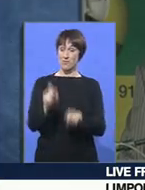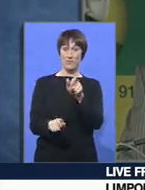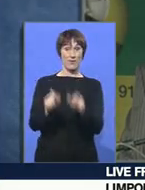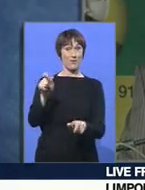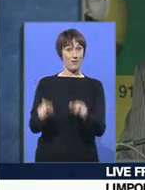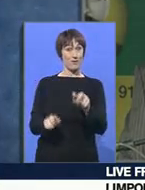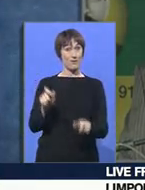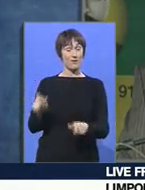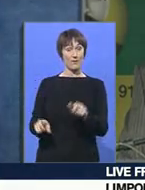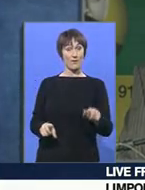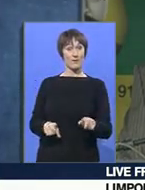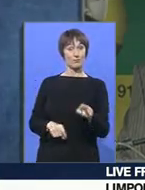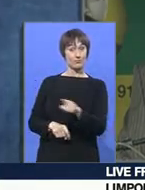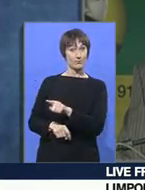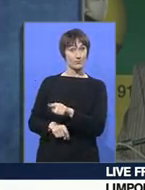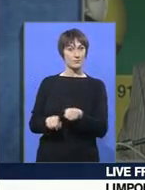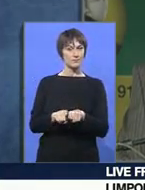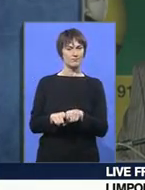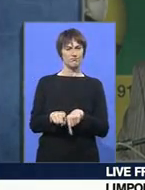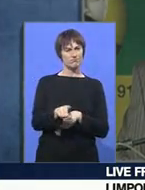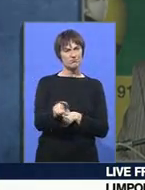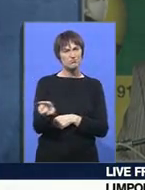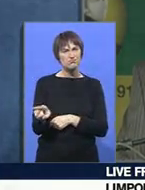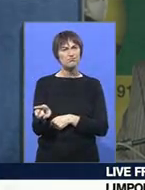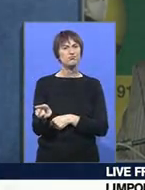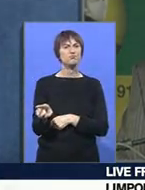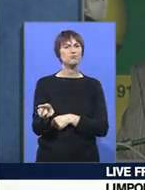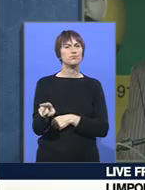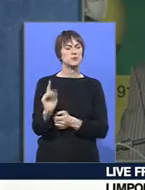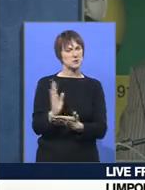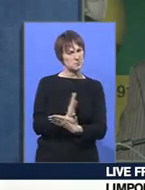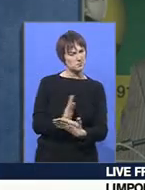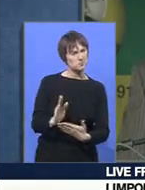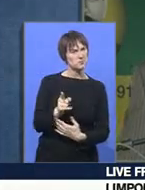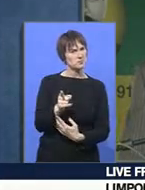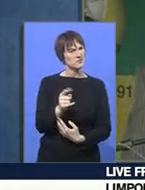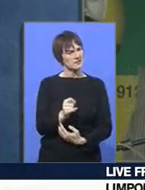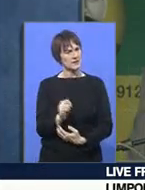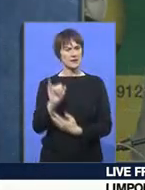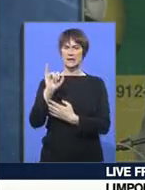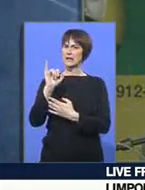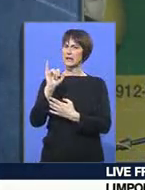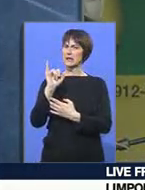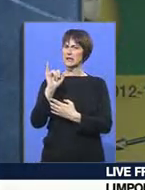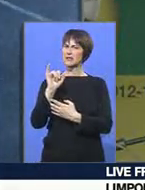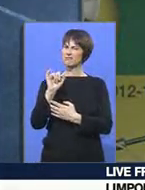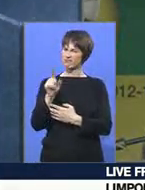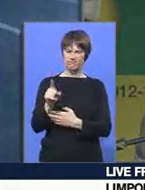who were and who are still fundamentally